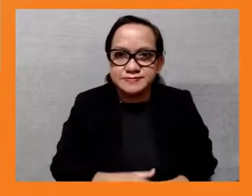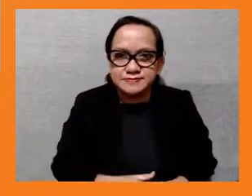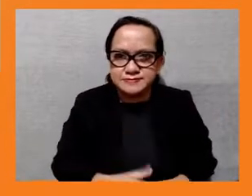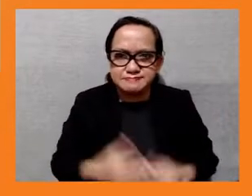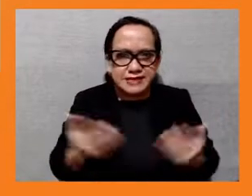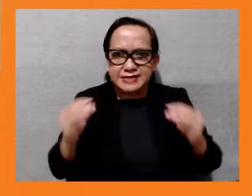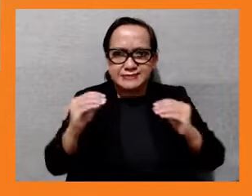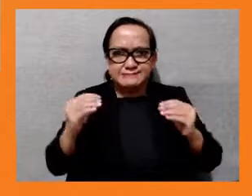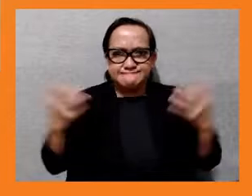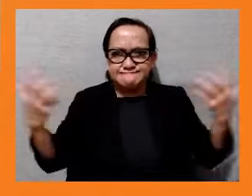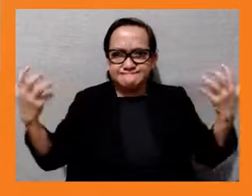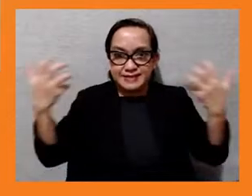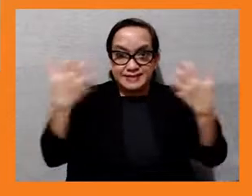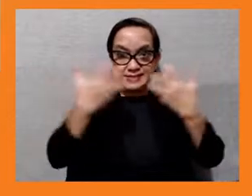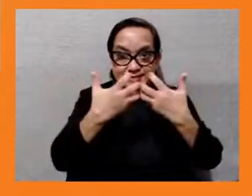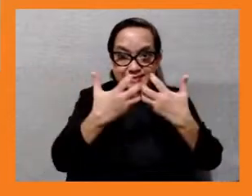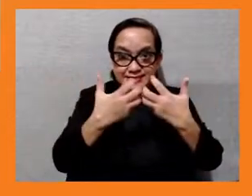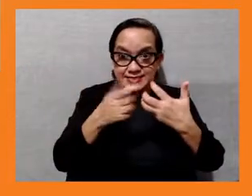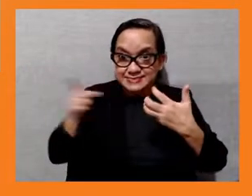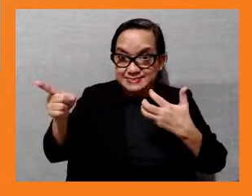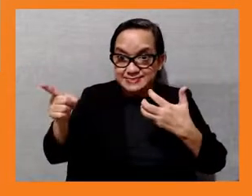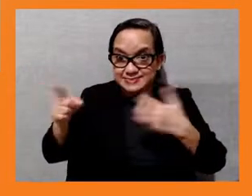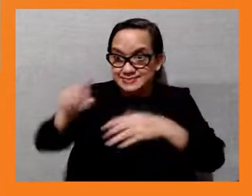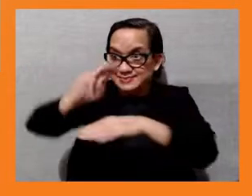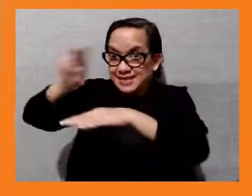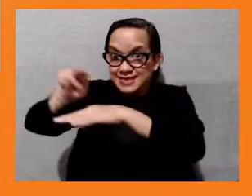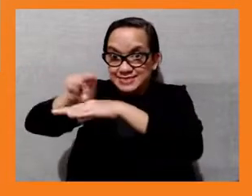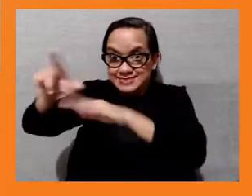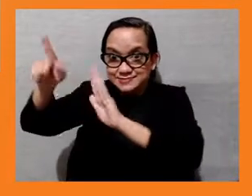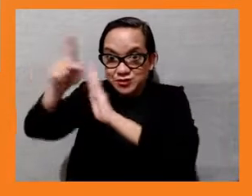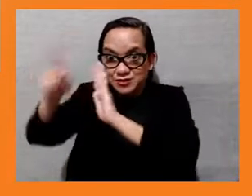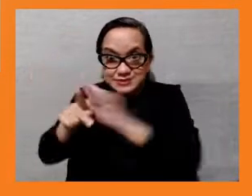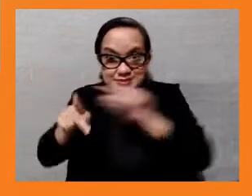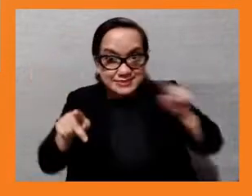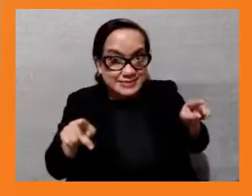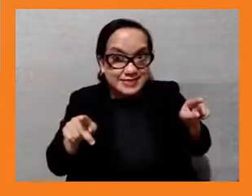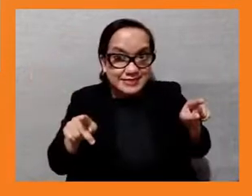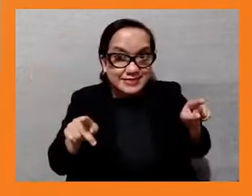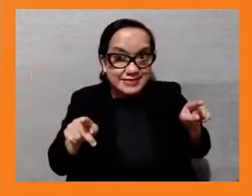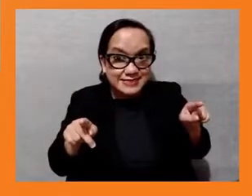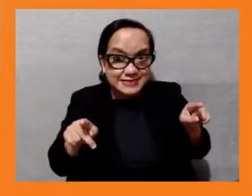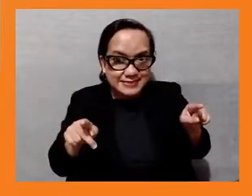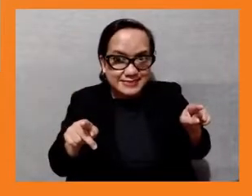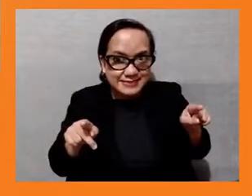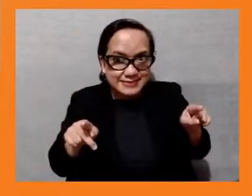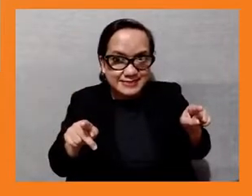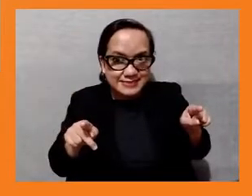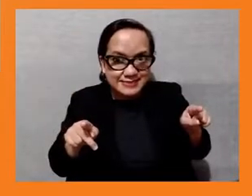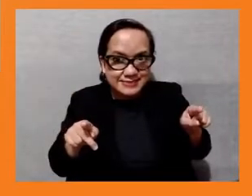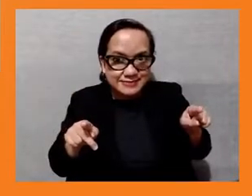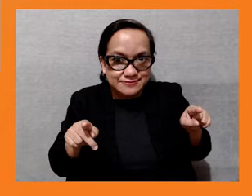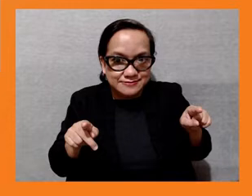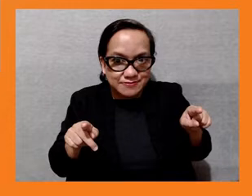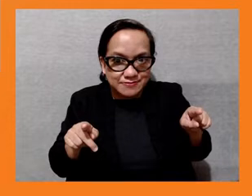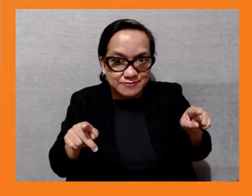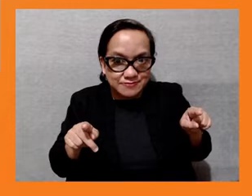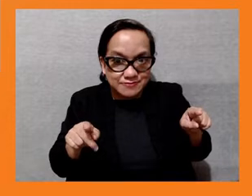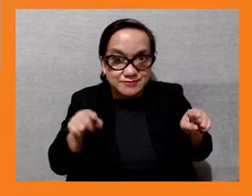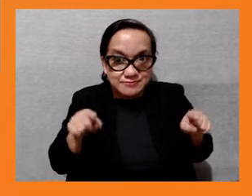is inadequate and vague. It fails then to capture the complexities and risks of a